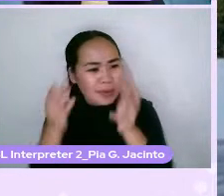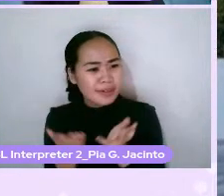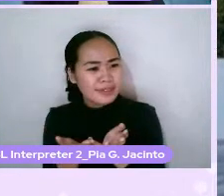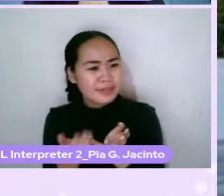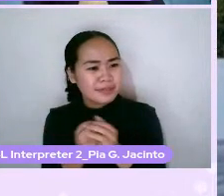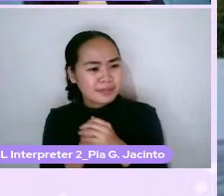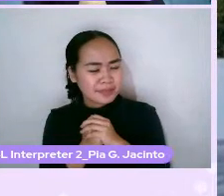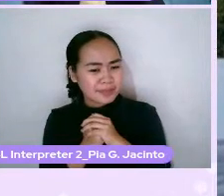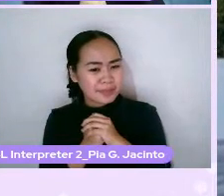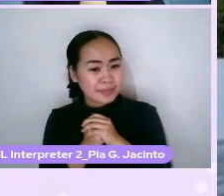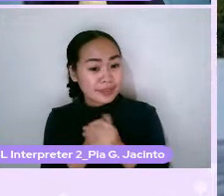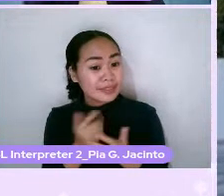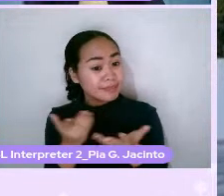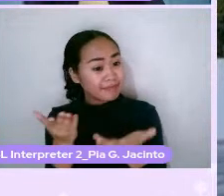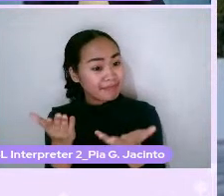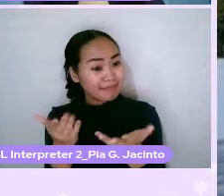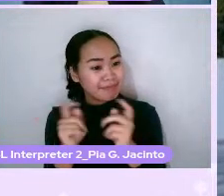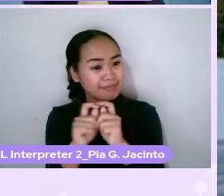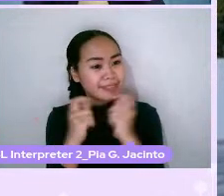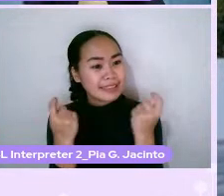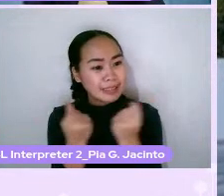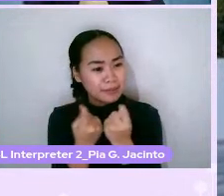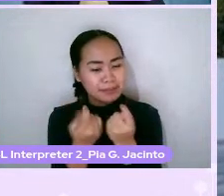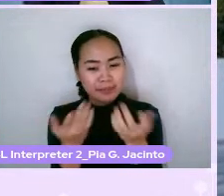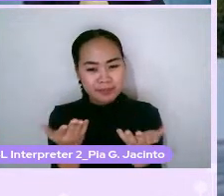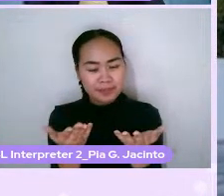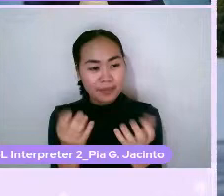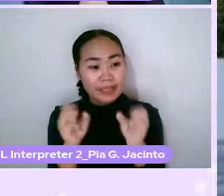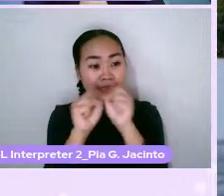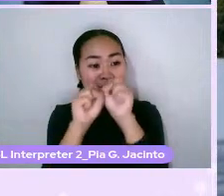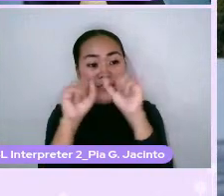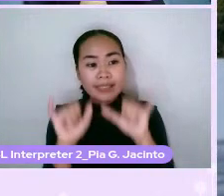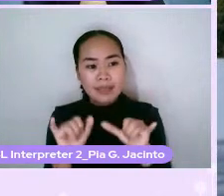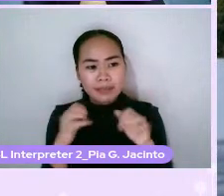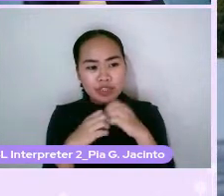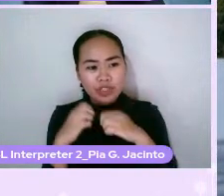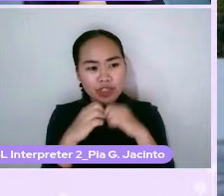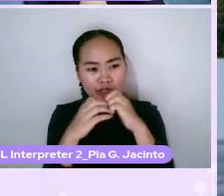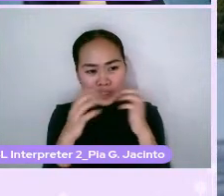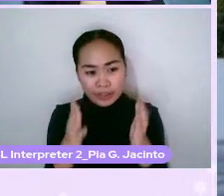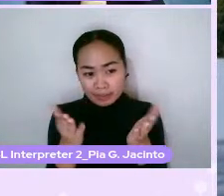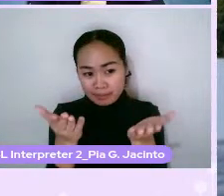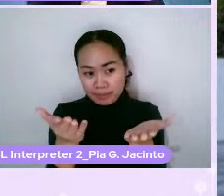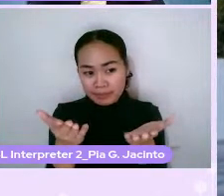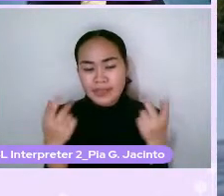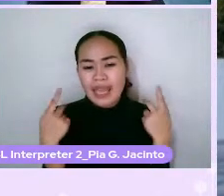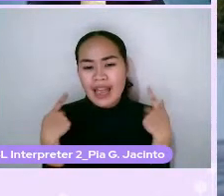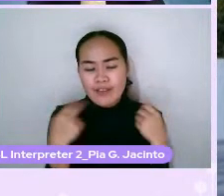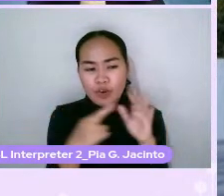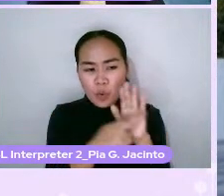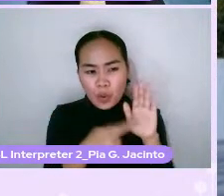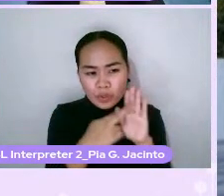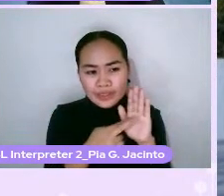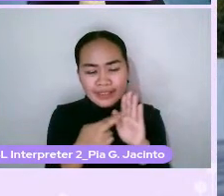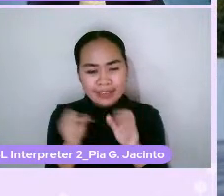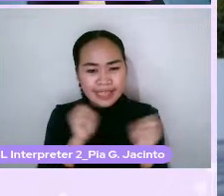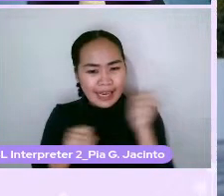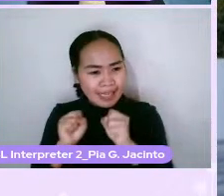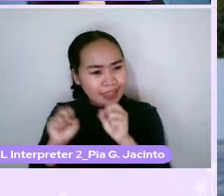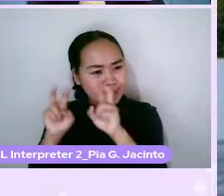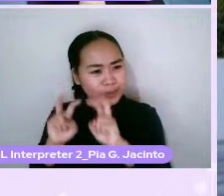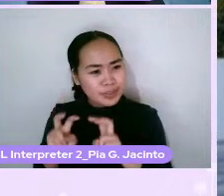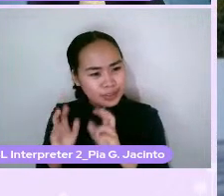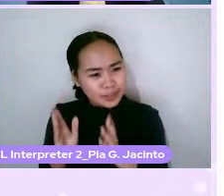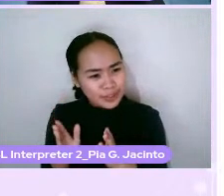This is our team. The systems engineering alone, we have roles like science researchers,